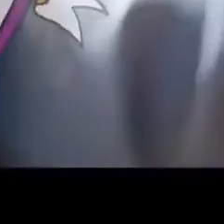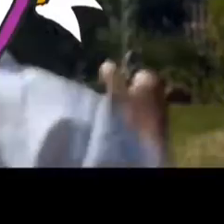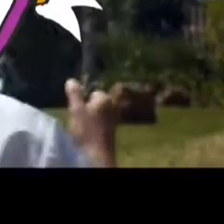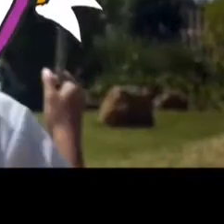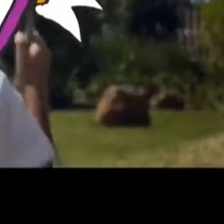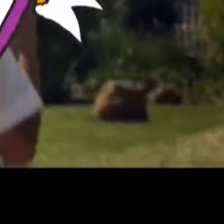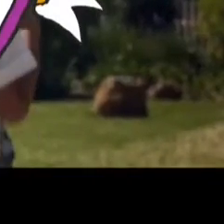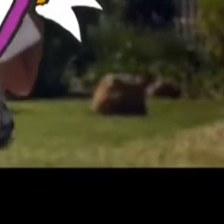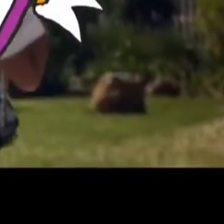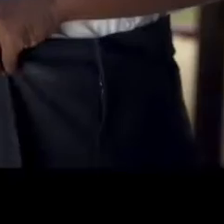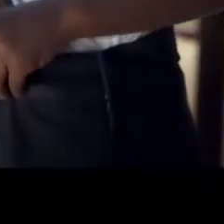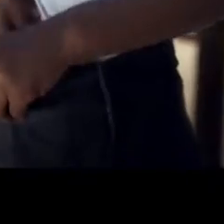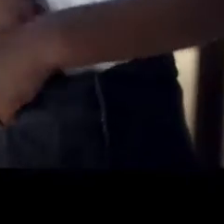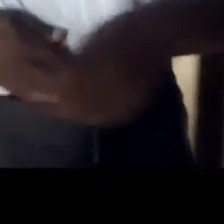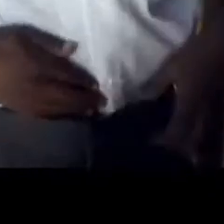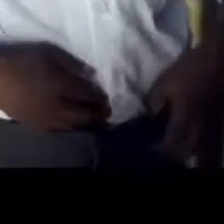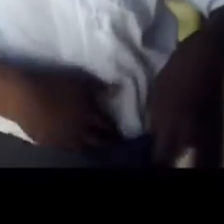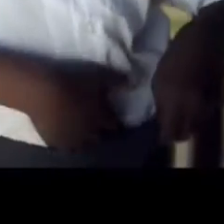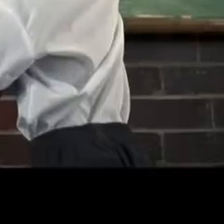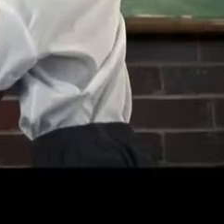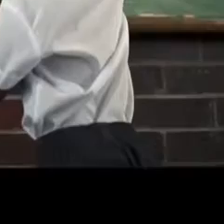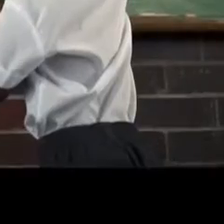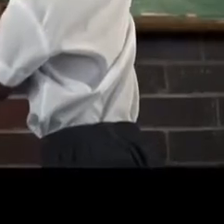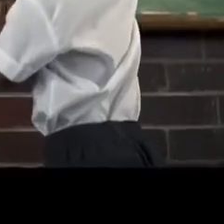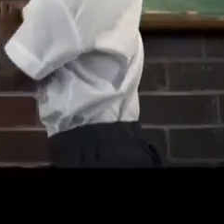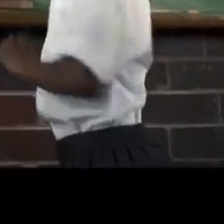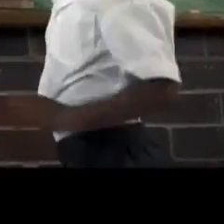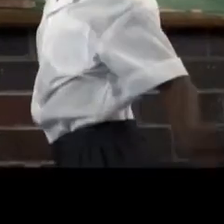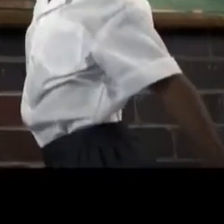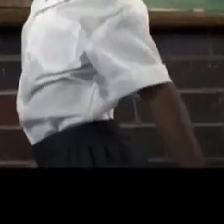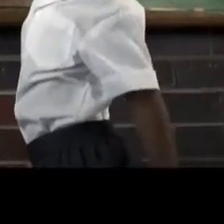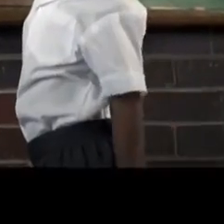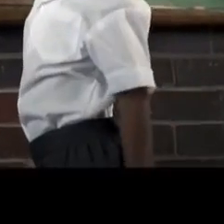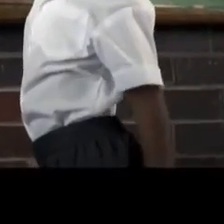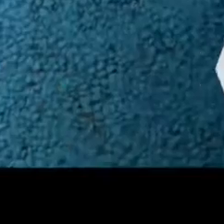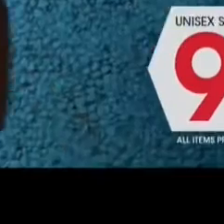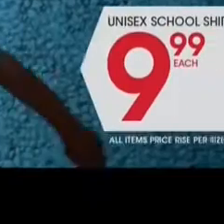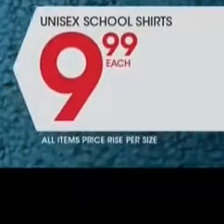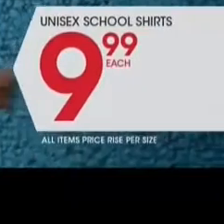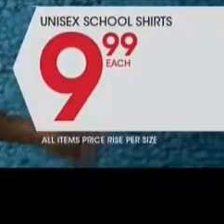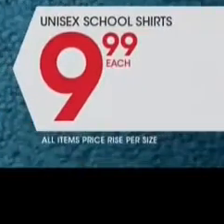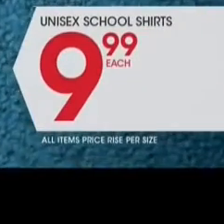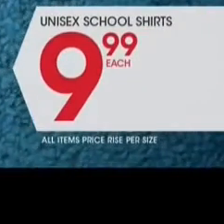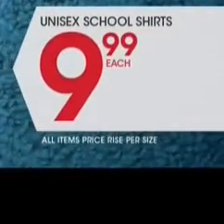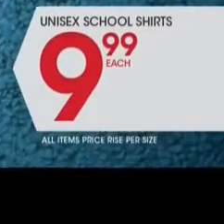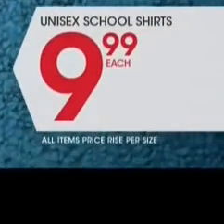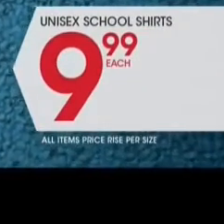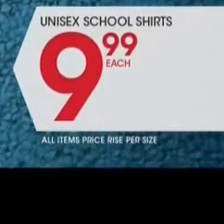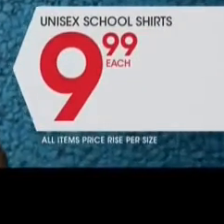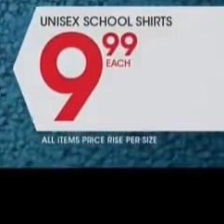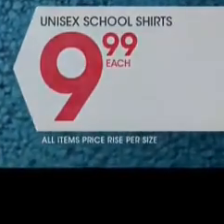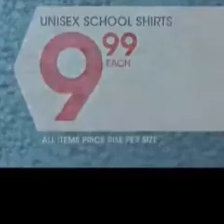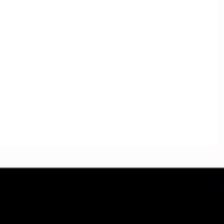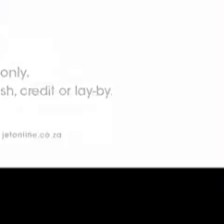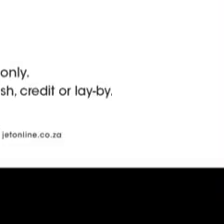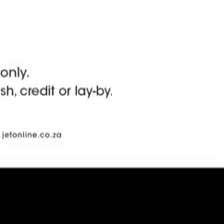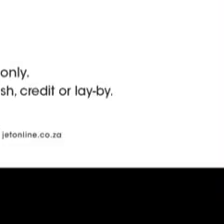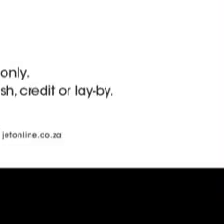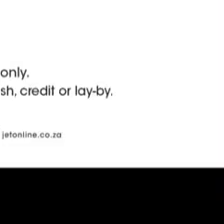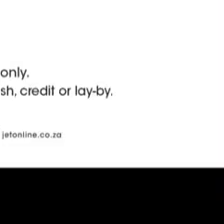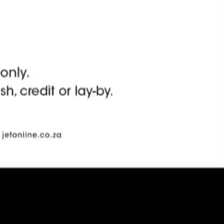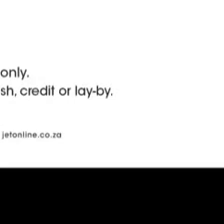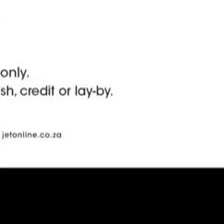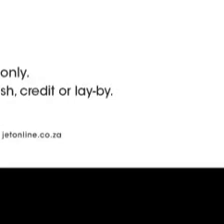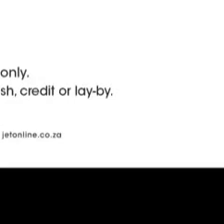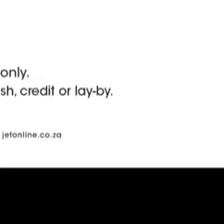Get girls and boys white school shirts for only $9.99. 6 January, one day only. School feed with Jet. Feel